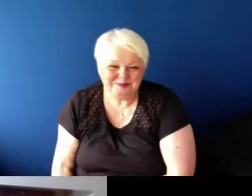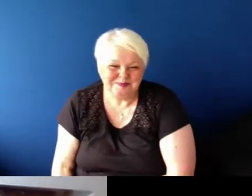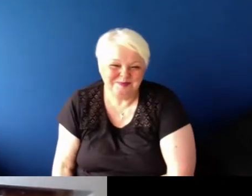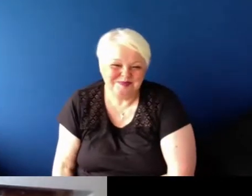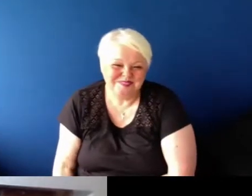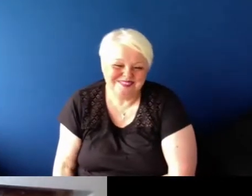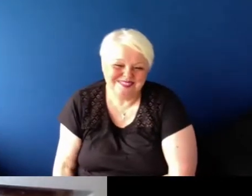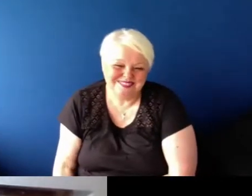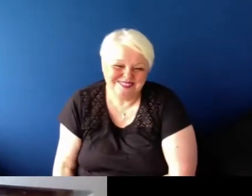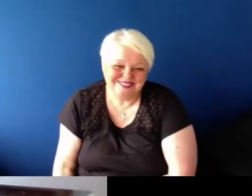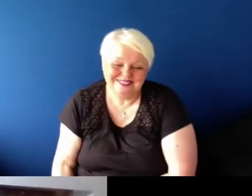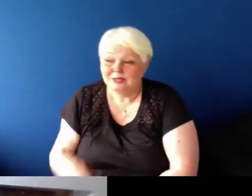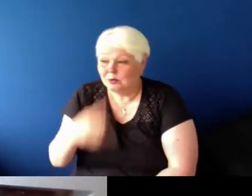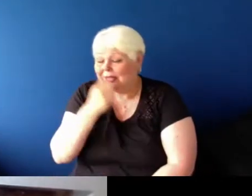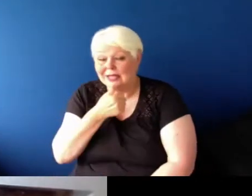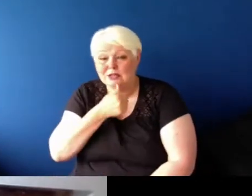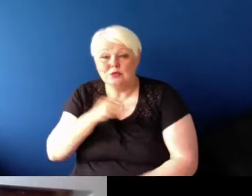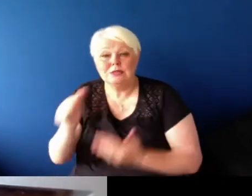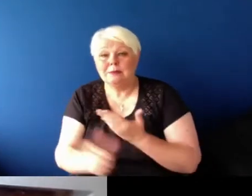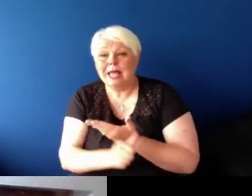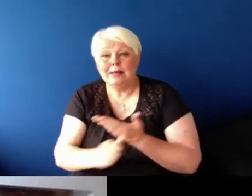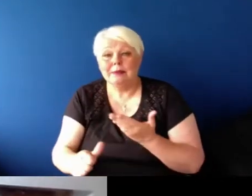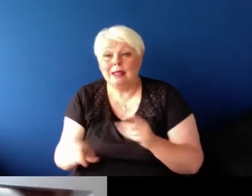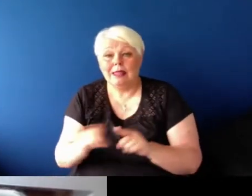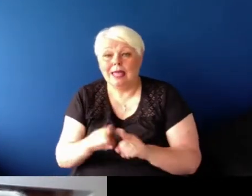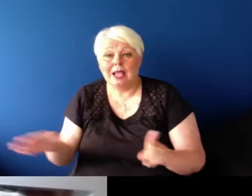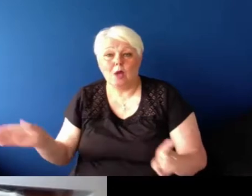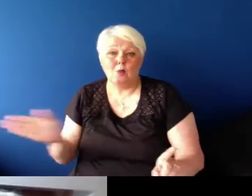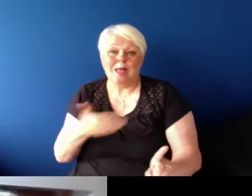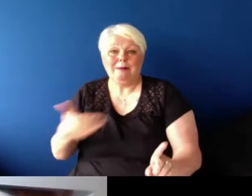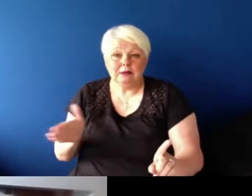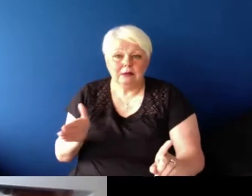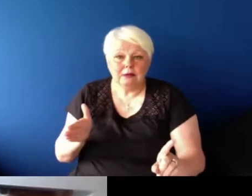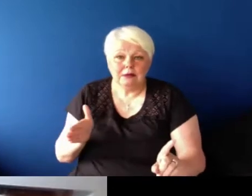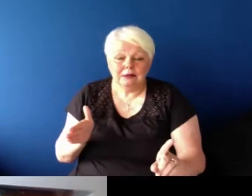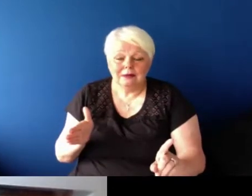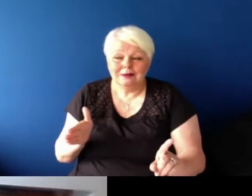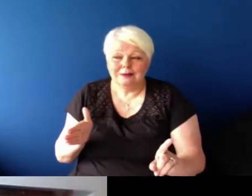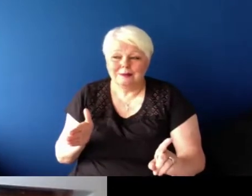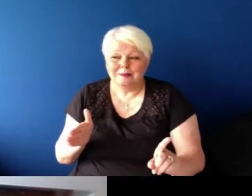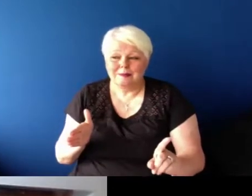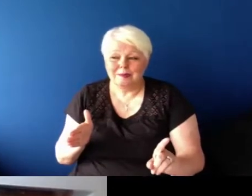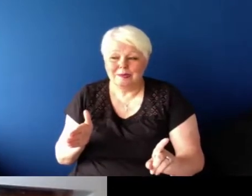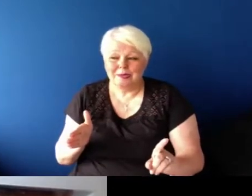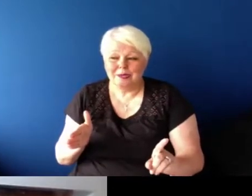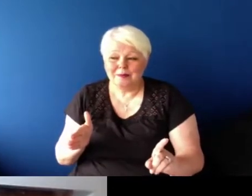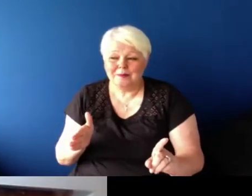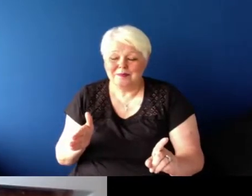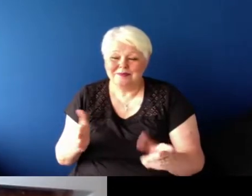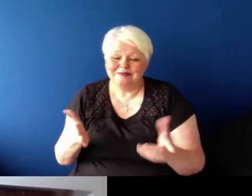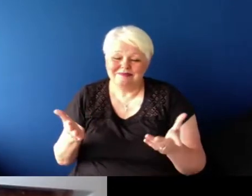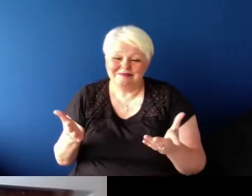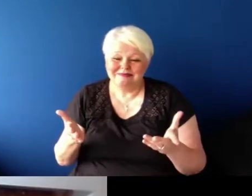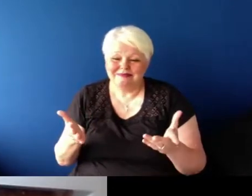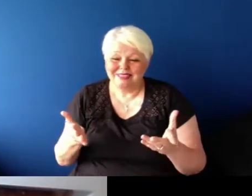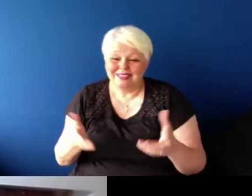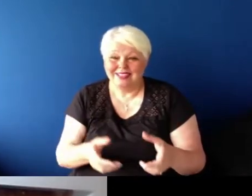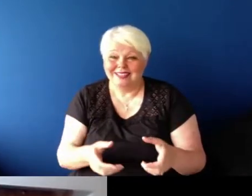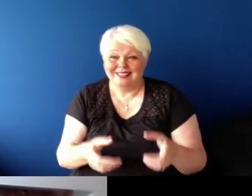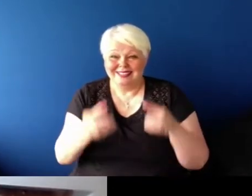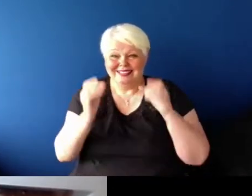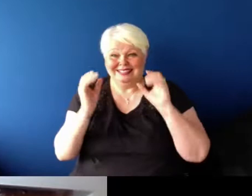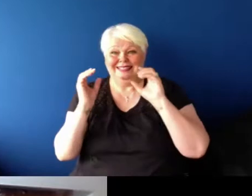we can use the Bible as a weapon, can't we? And I actually think that my opinion is